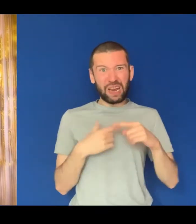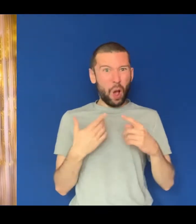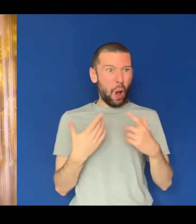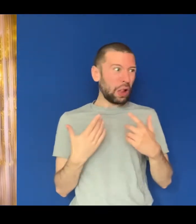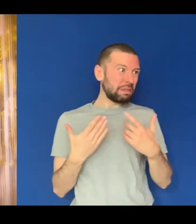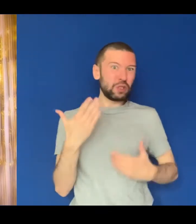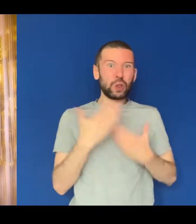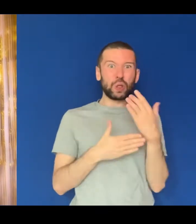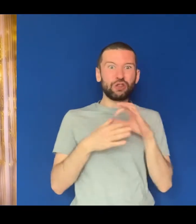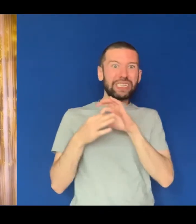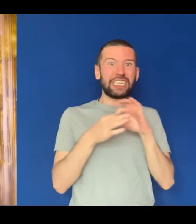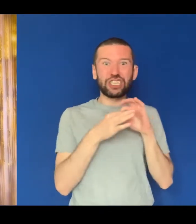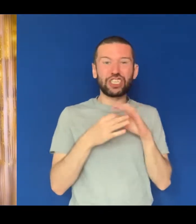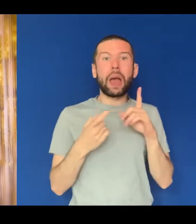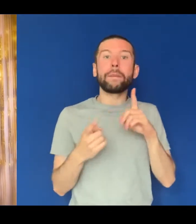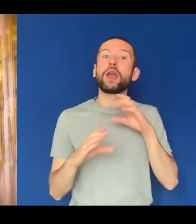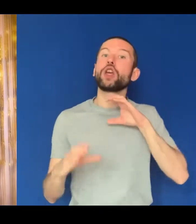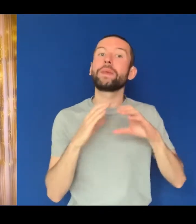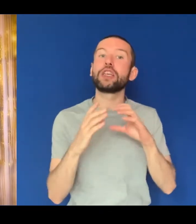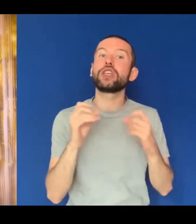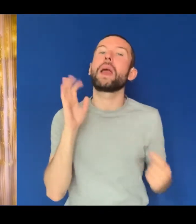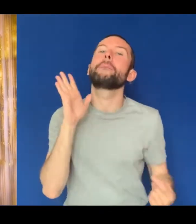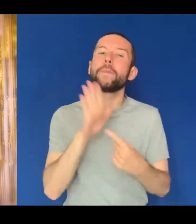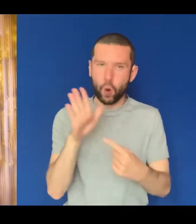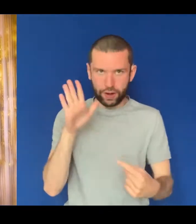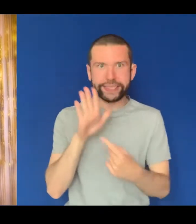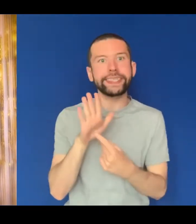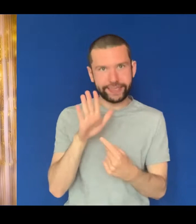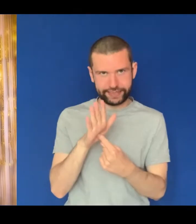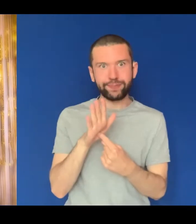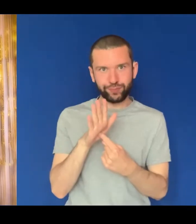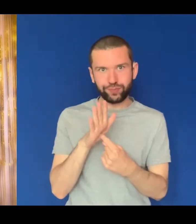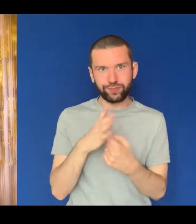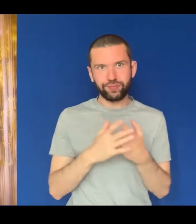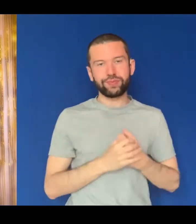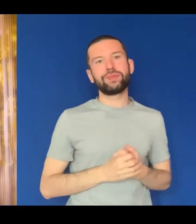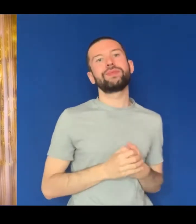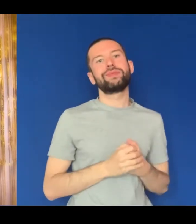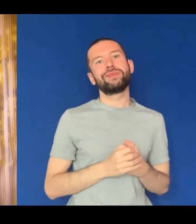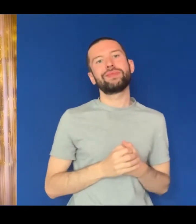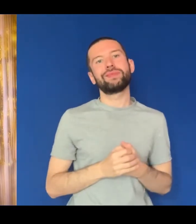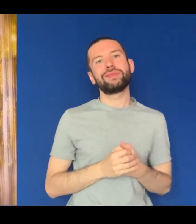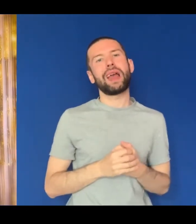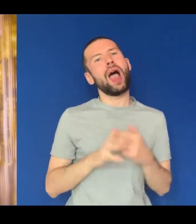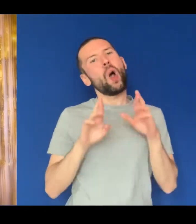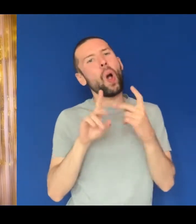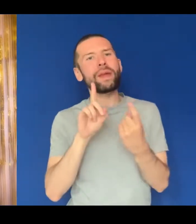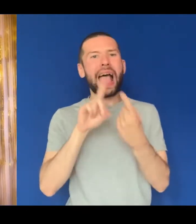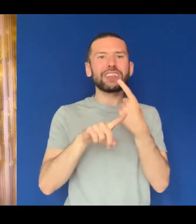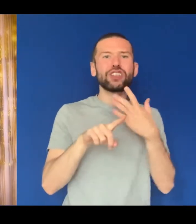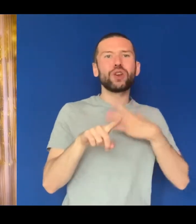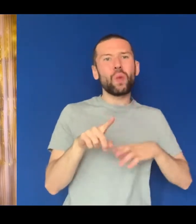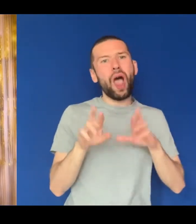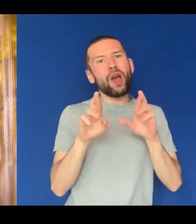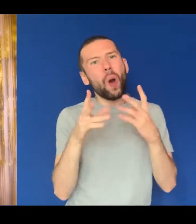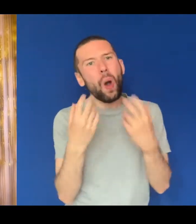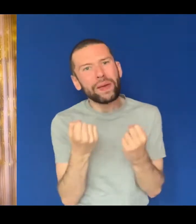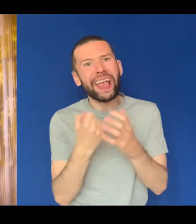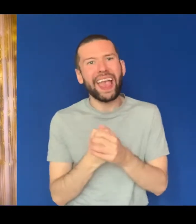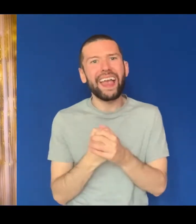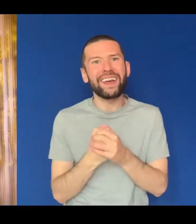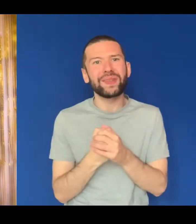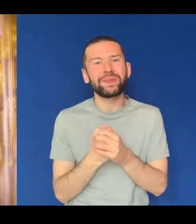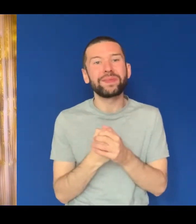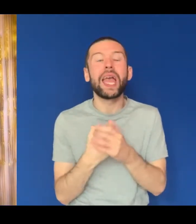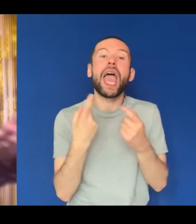along. Communication, above all, is key. But I hope you get the answers you're looking for. If I had